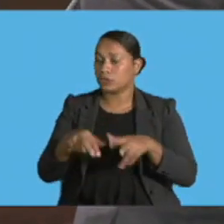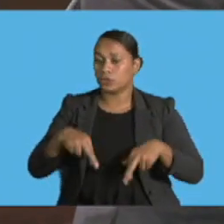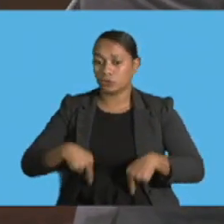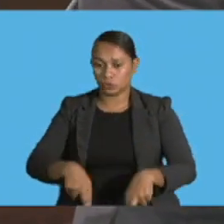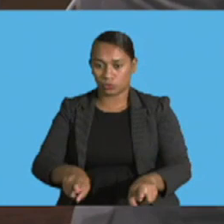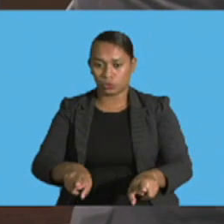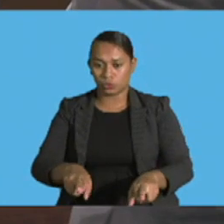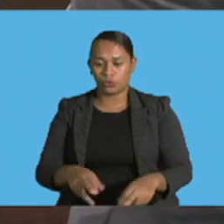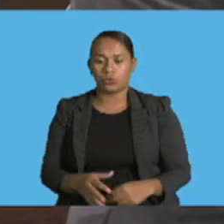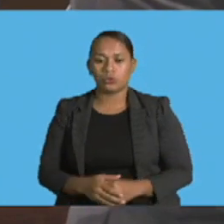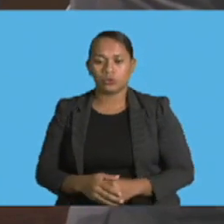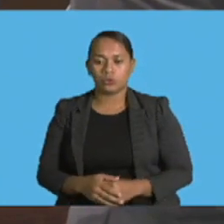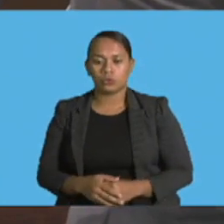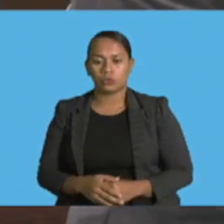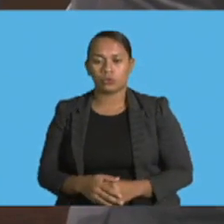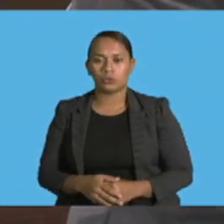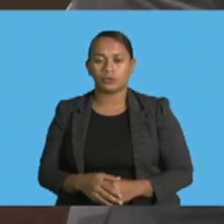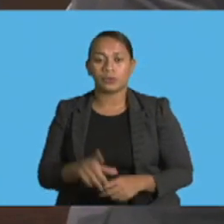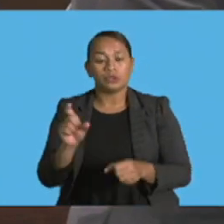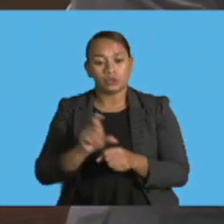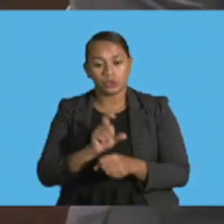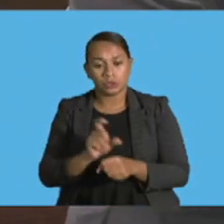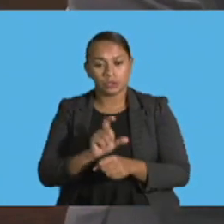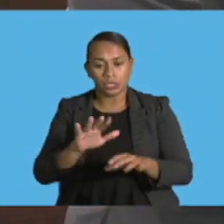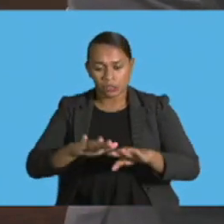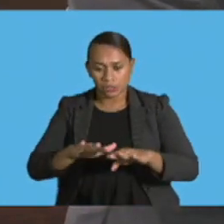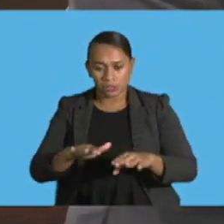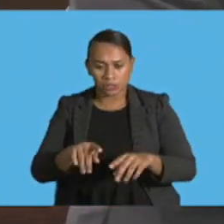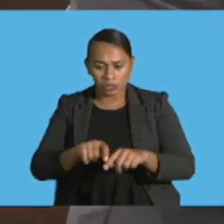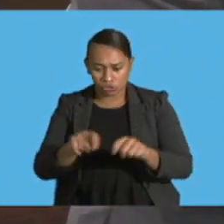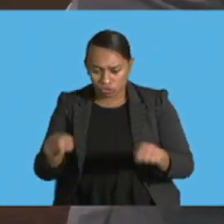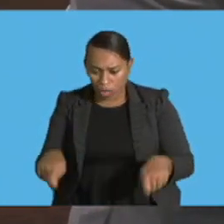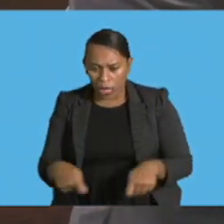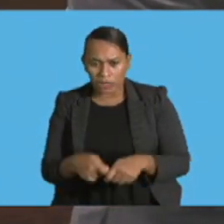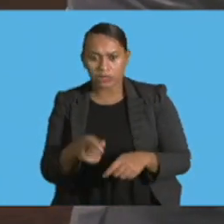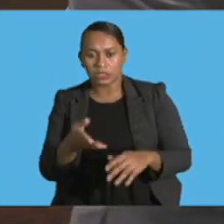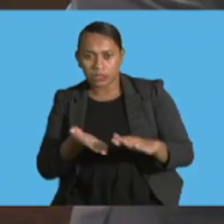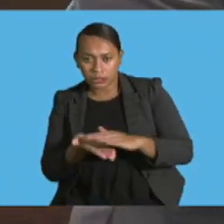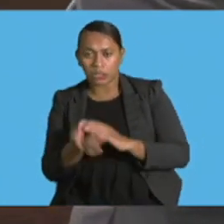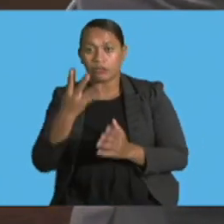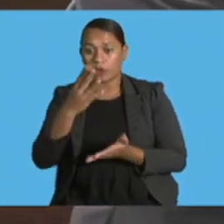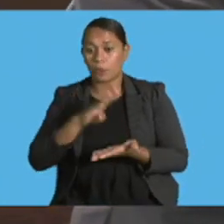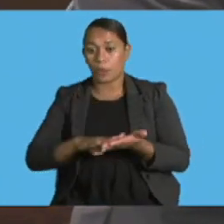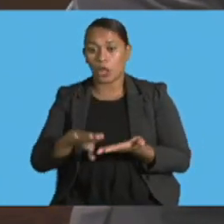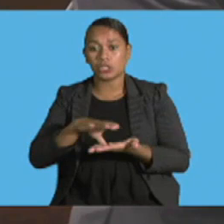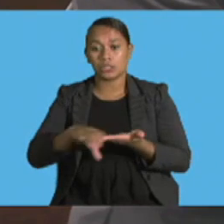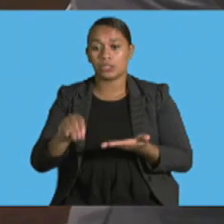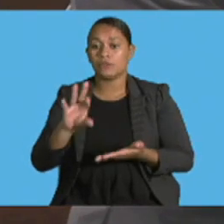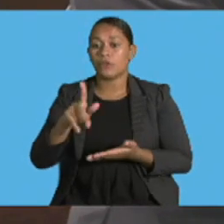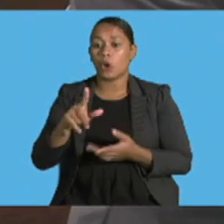of culverts, $4 million for the cane cartage from Penang to Rarawai,